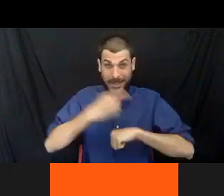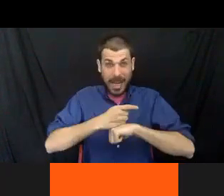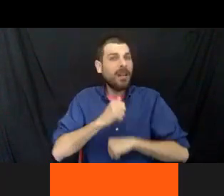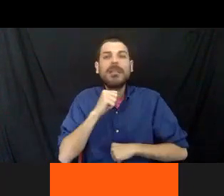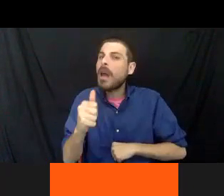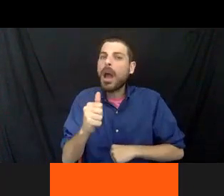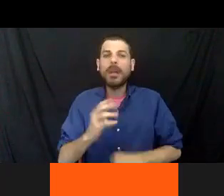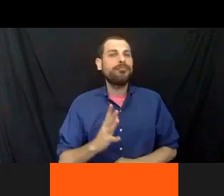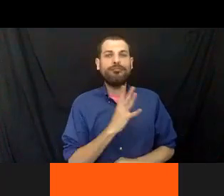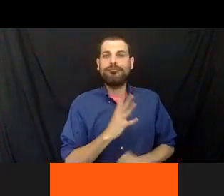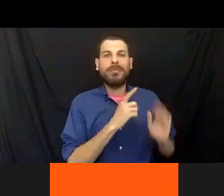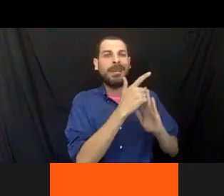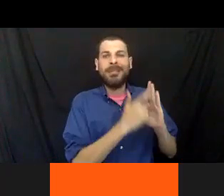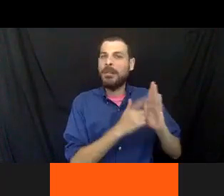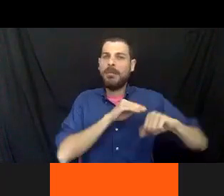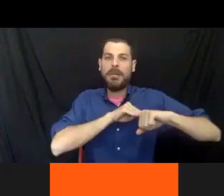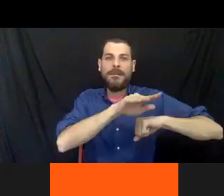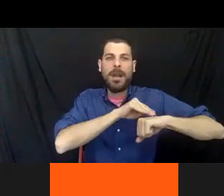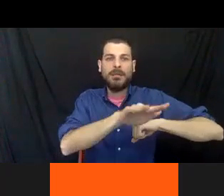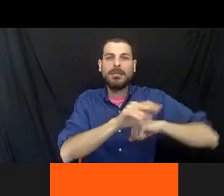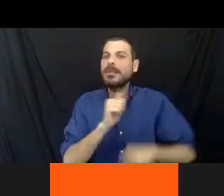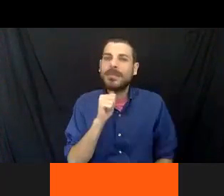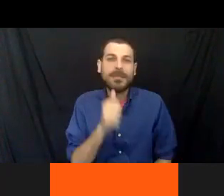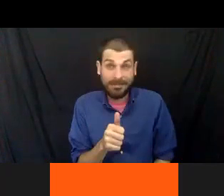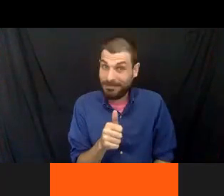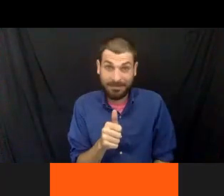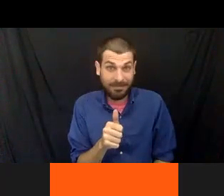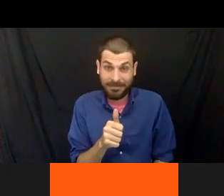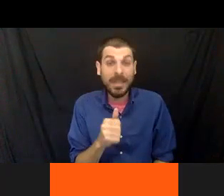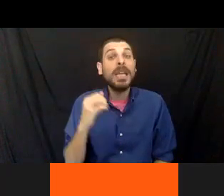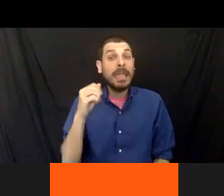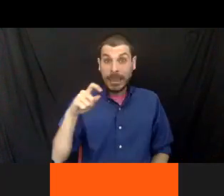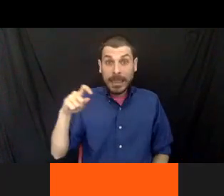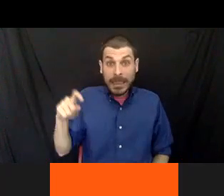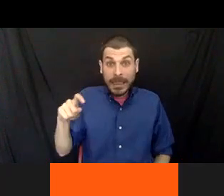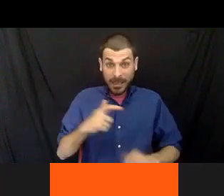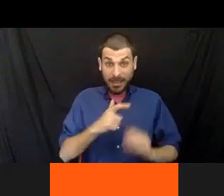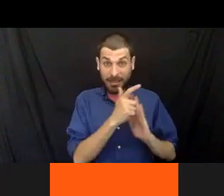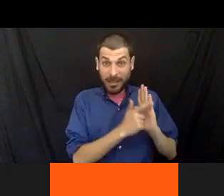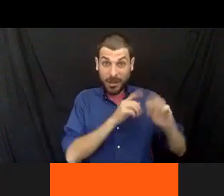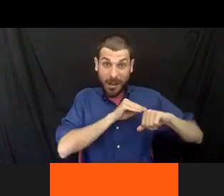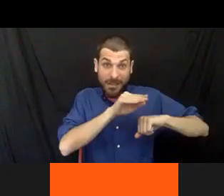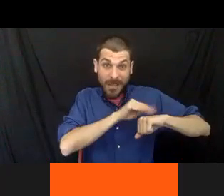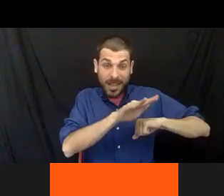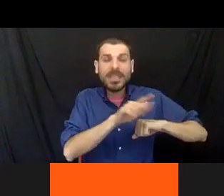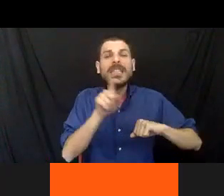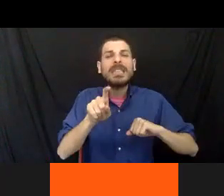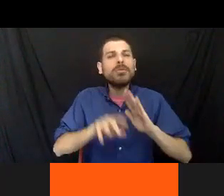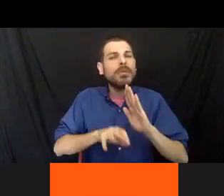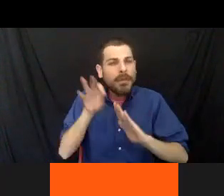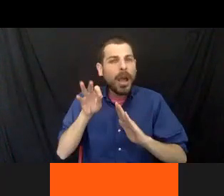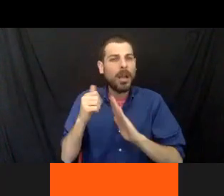you do need legal advice, you should consult an attorney for more information